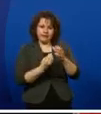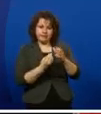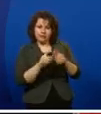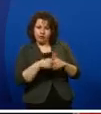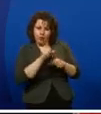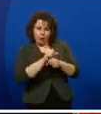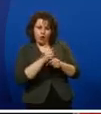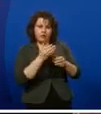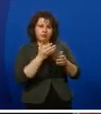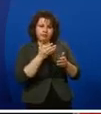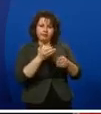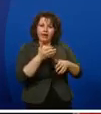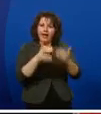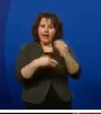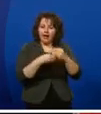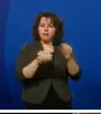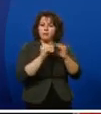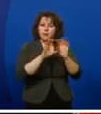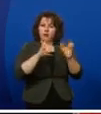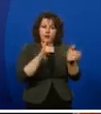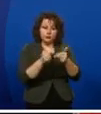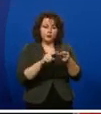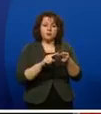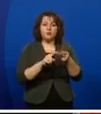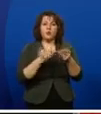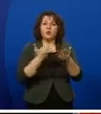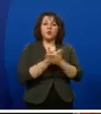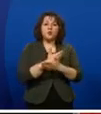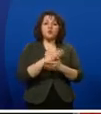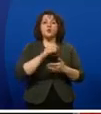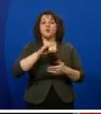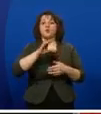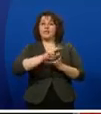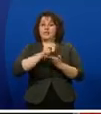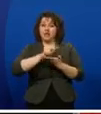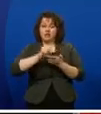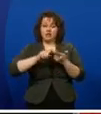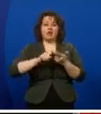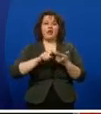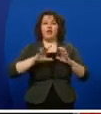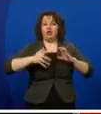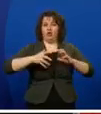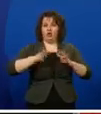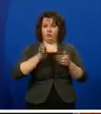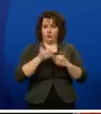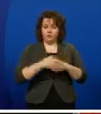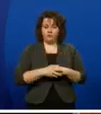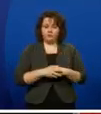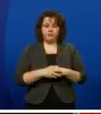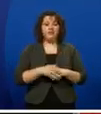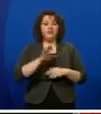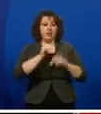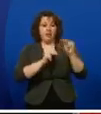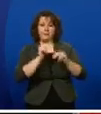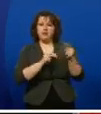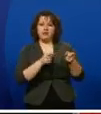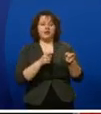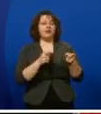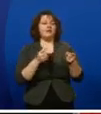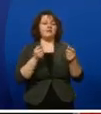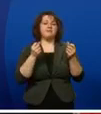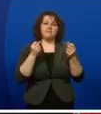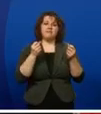added additional classrooms, a new commercial kitchen, and laundry room. This building holds many